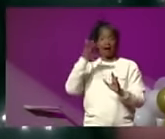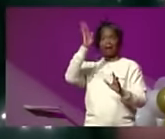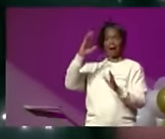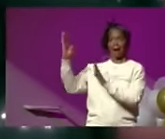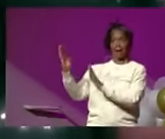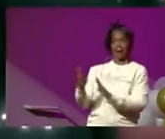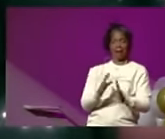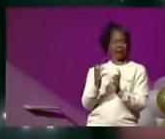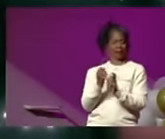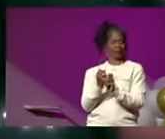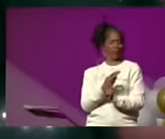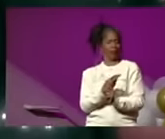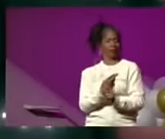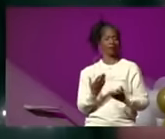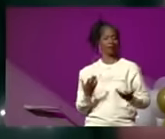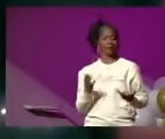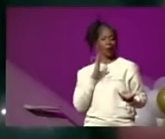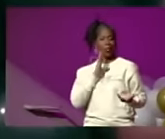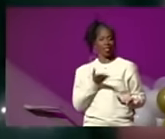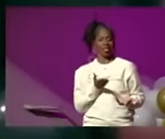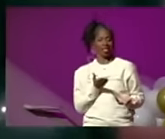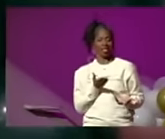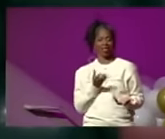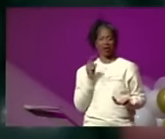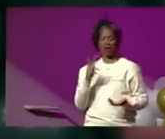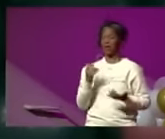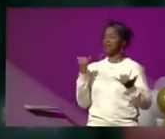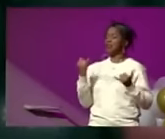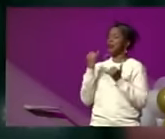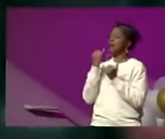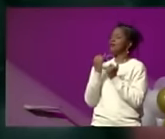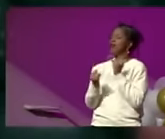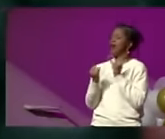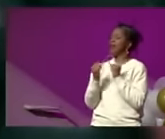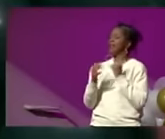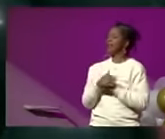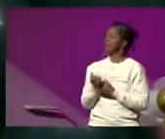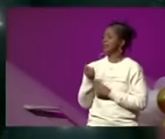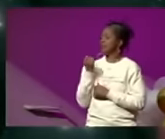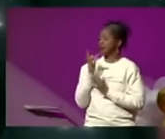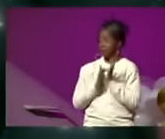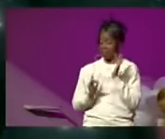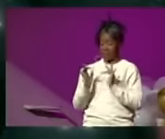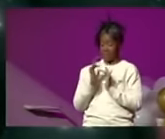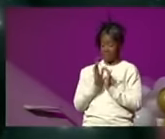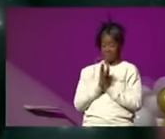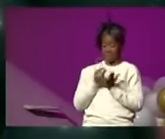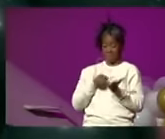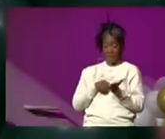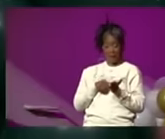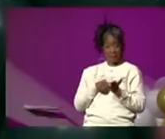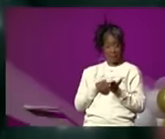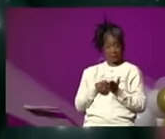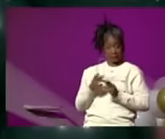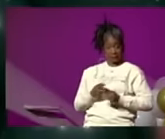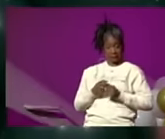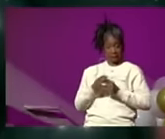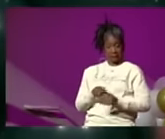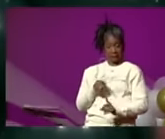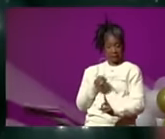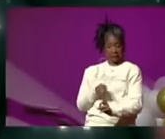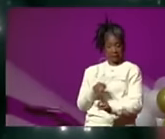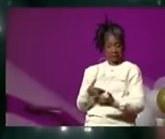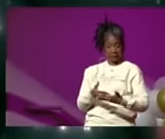the last piece. The text says, finally, here it is. He will be called a Nazarene.